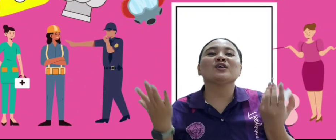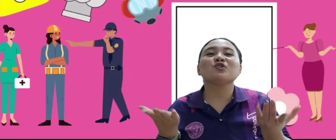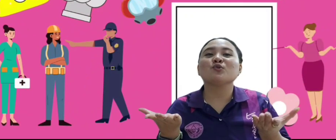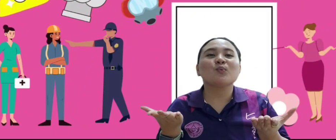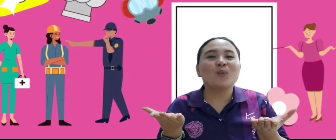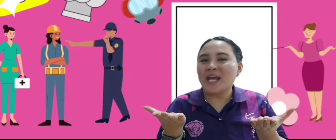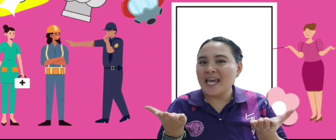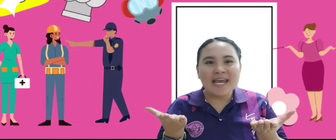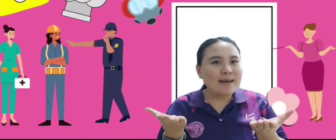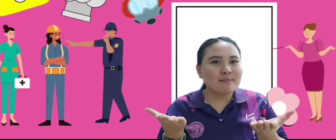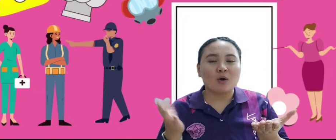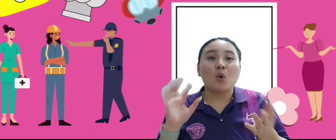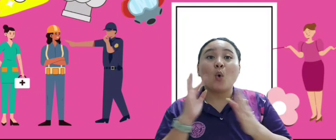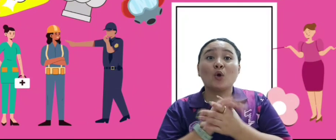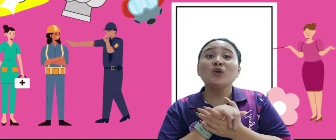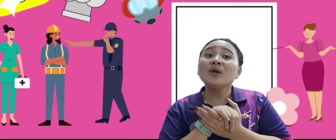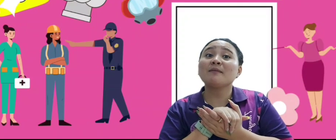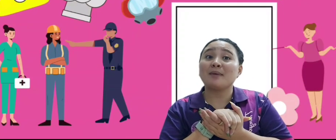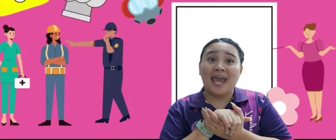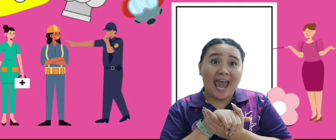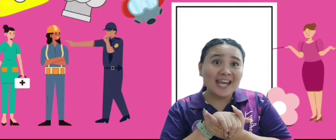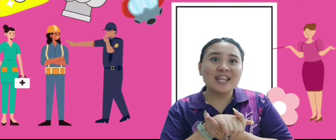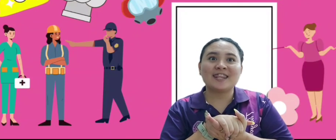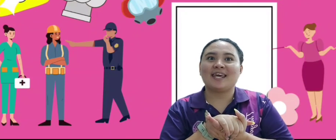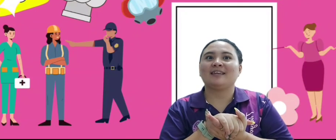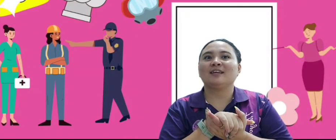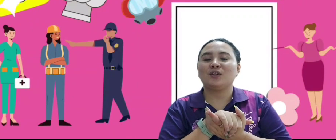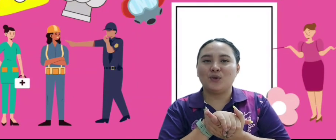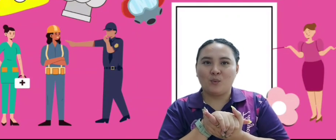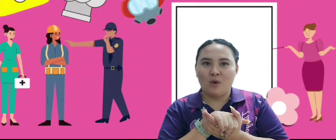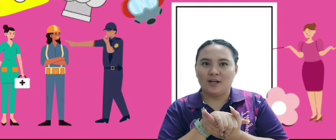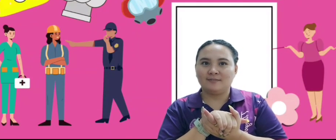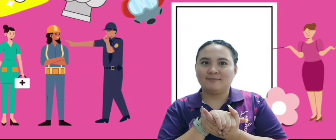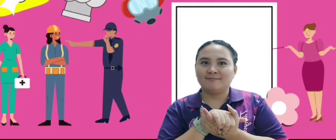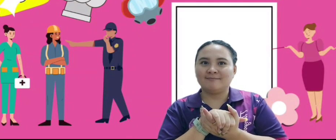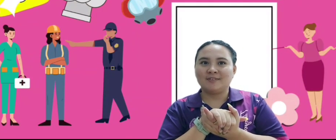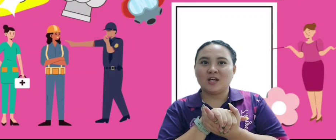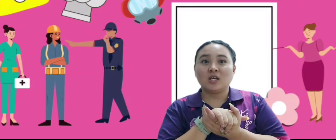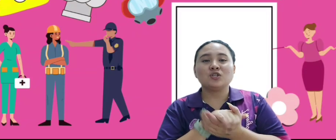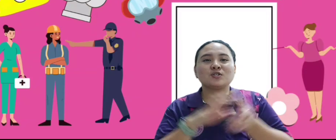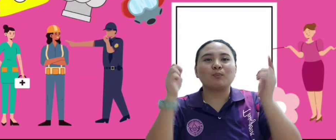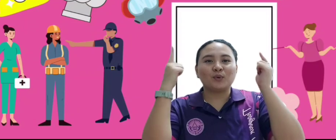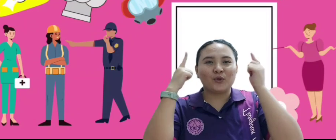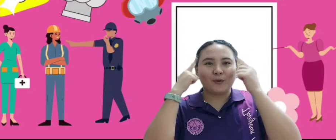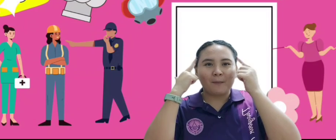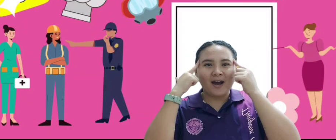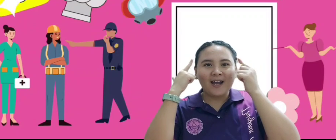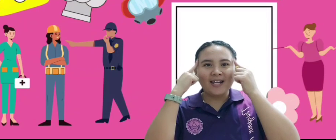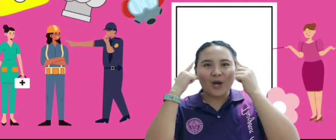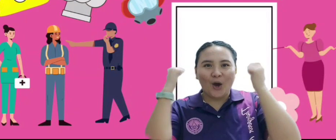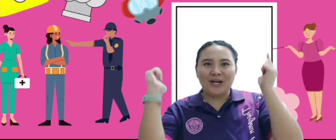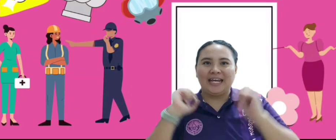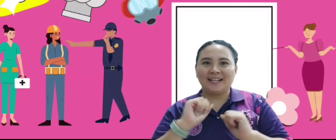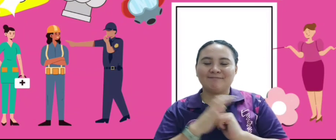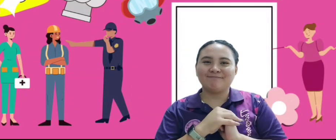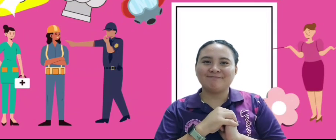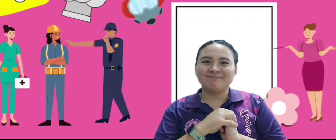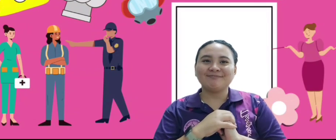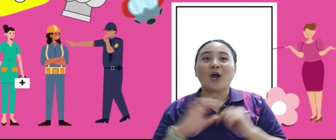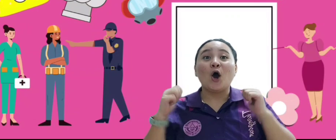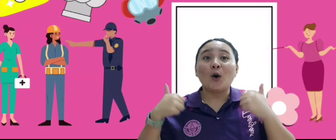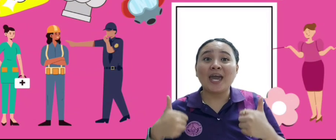You can dream or you can be anything that you want. Just put your mind on